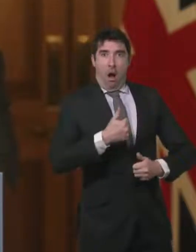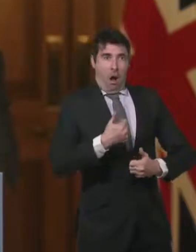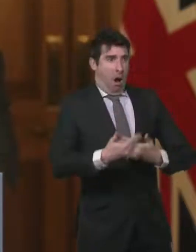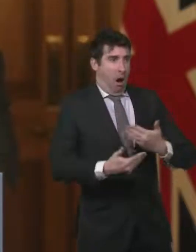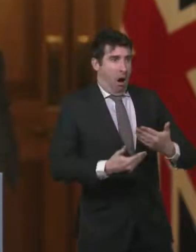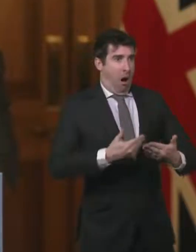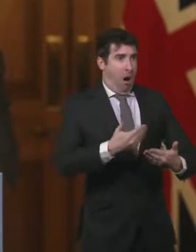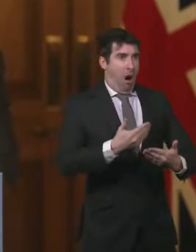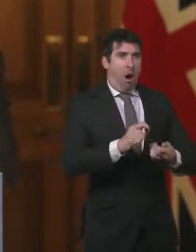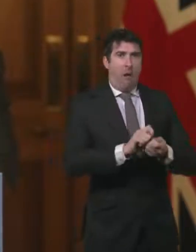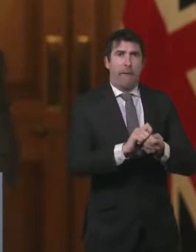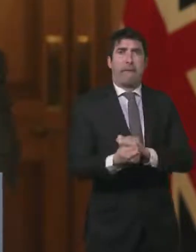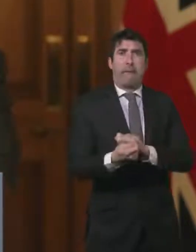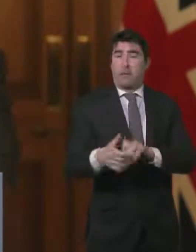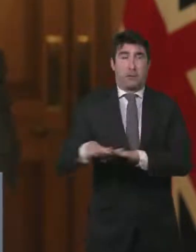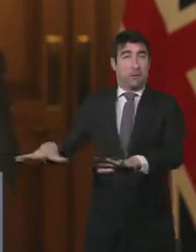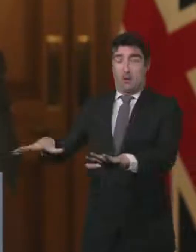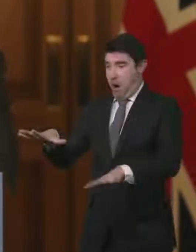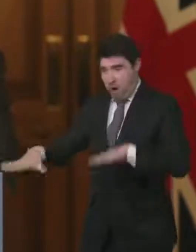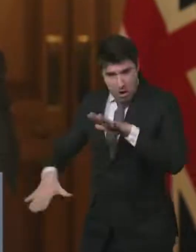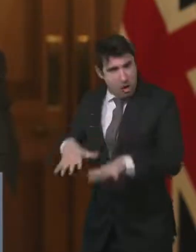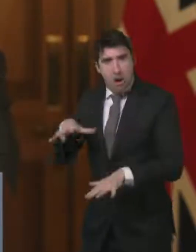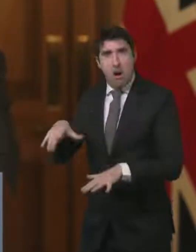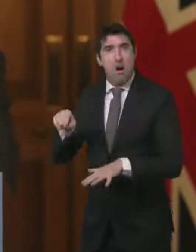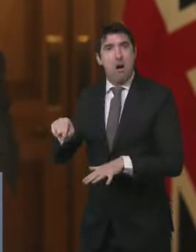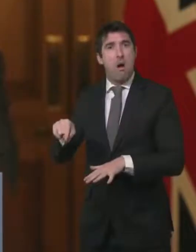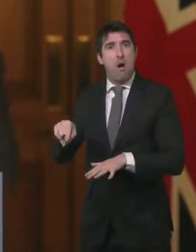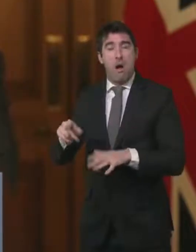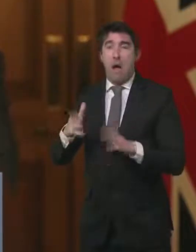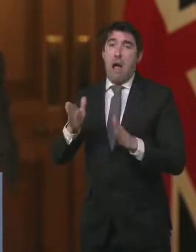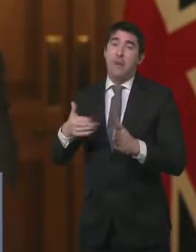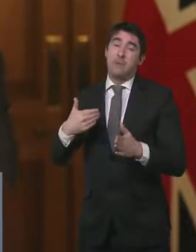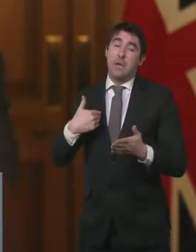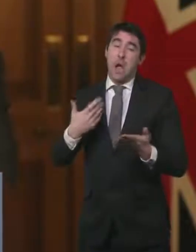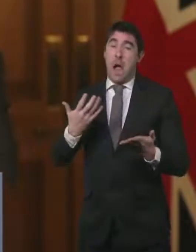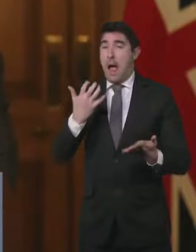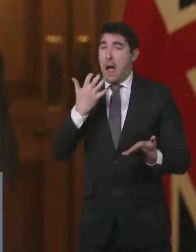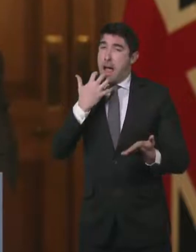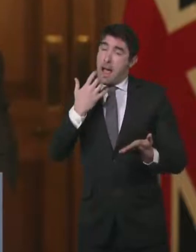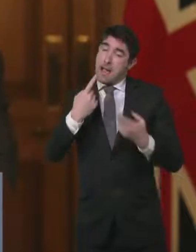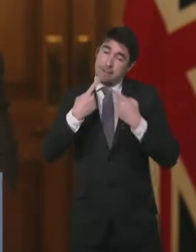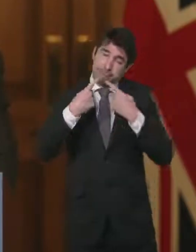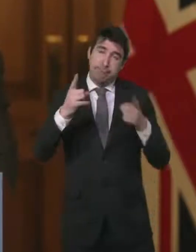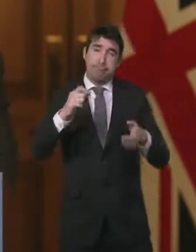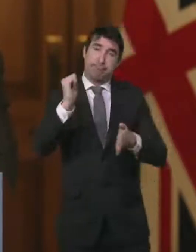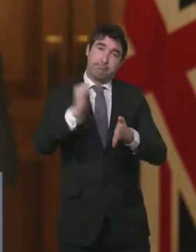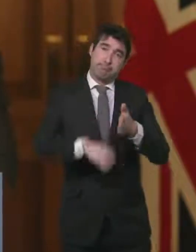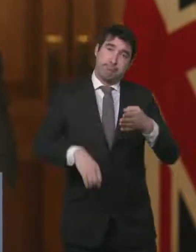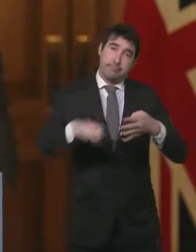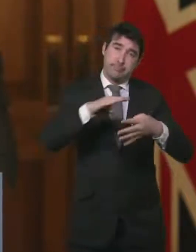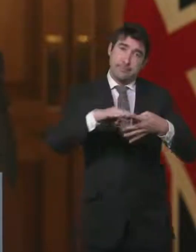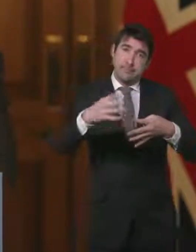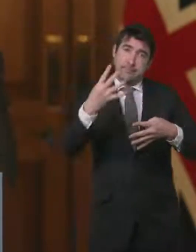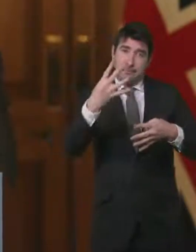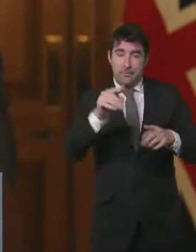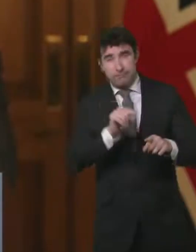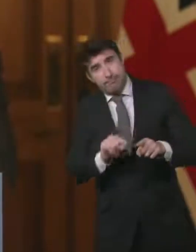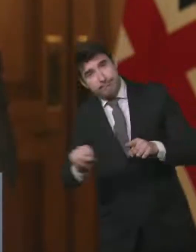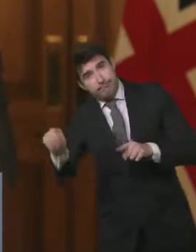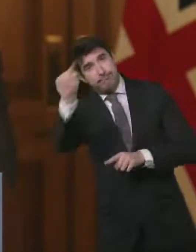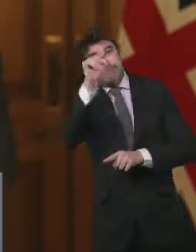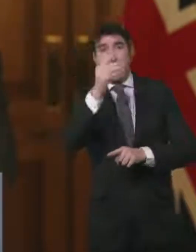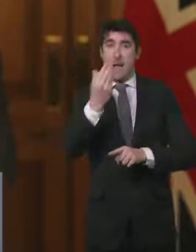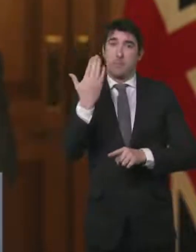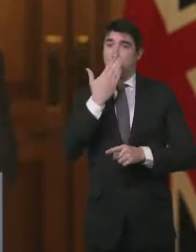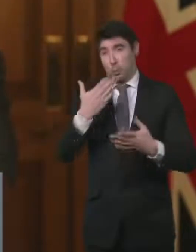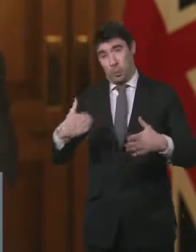that we're taking, with the knock-on impact, alas, now for schools in the areas